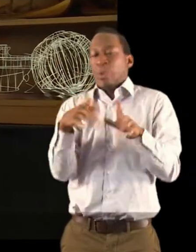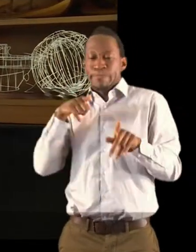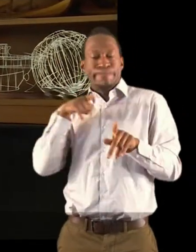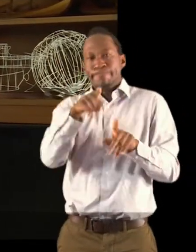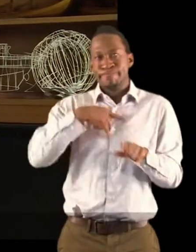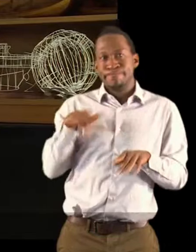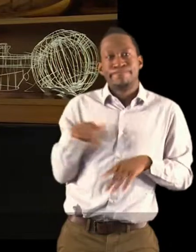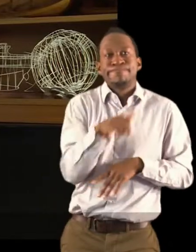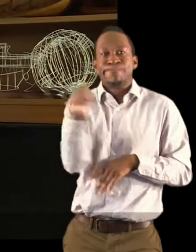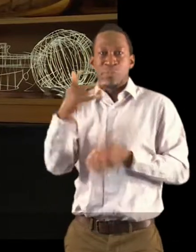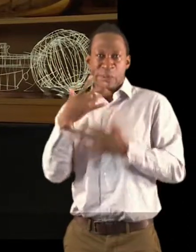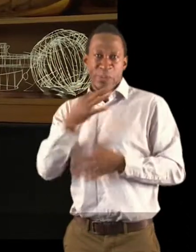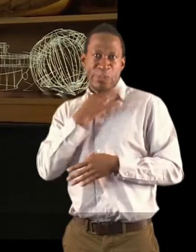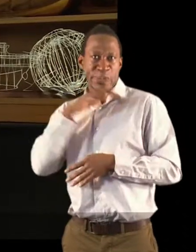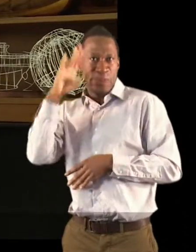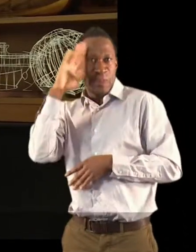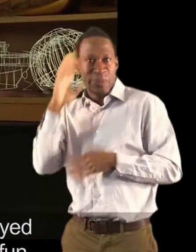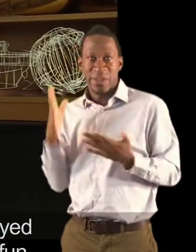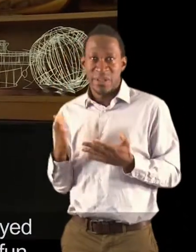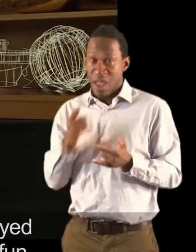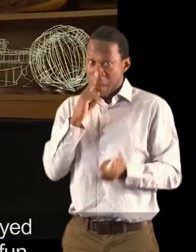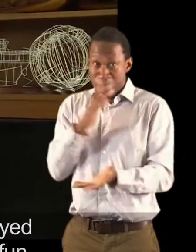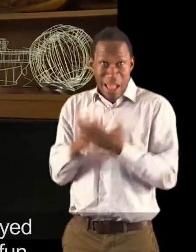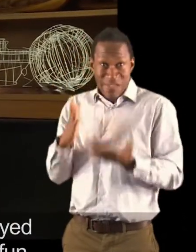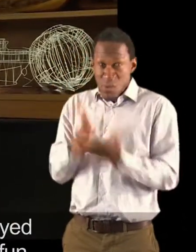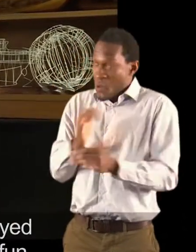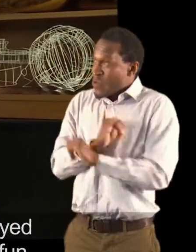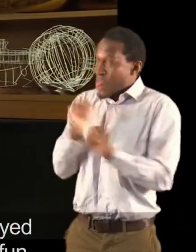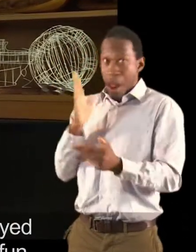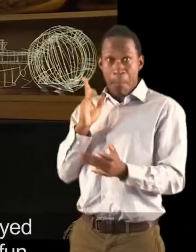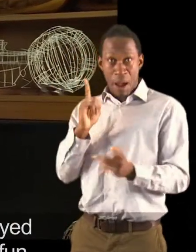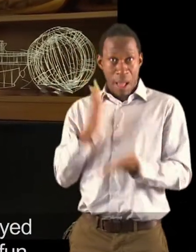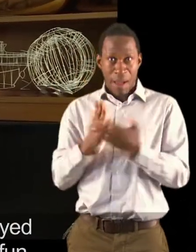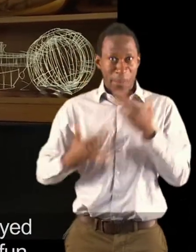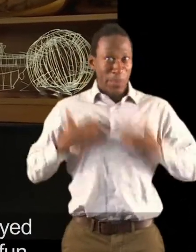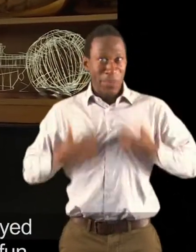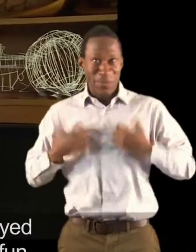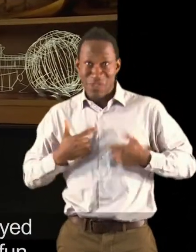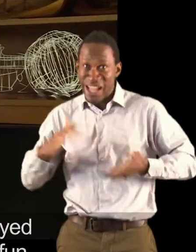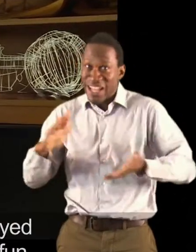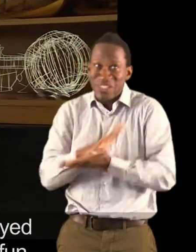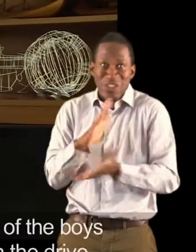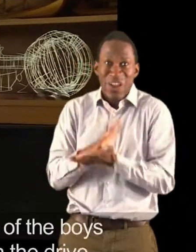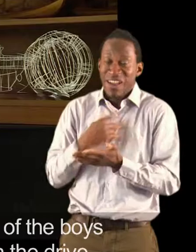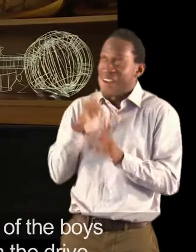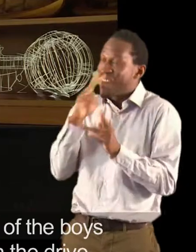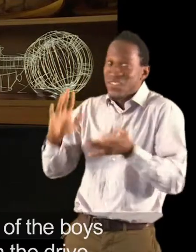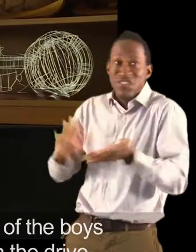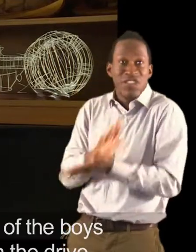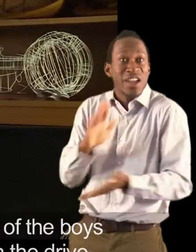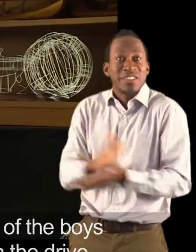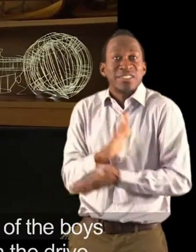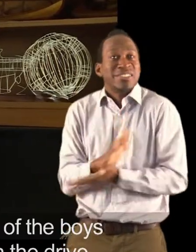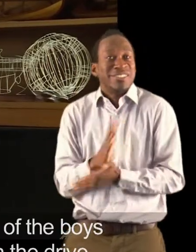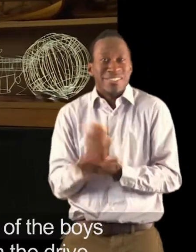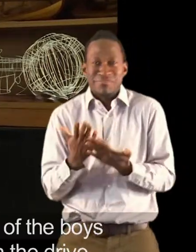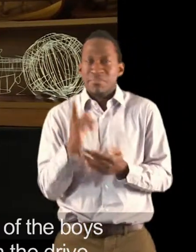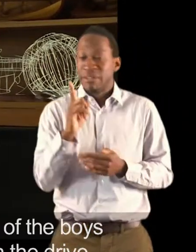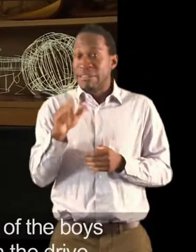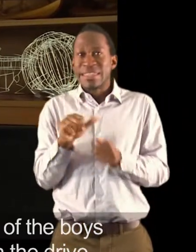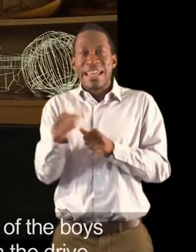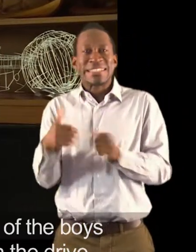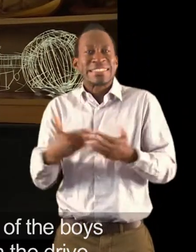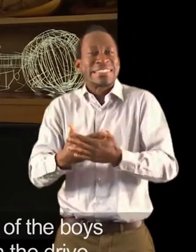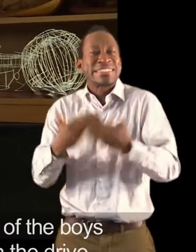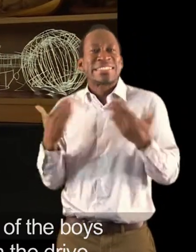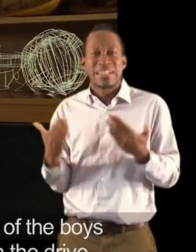They were awful. Very exciting. We enjoyed it, actually. It was good fun. But anyway, the next day, one